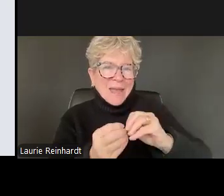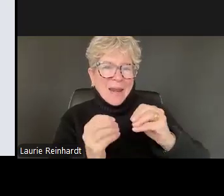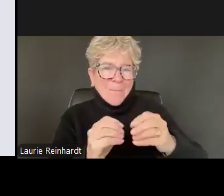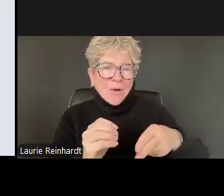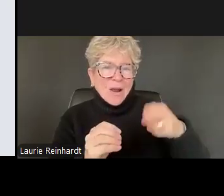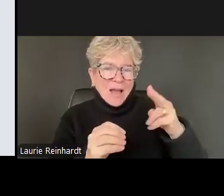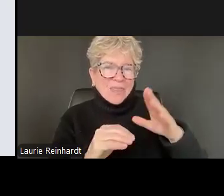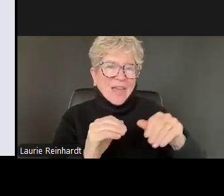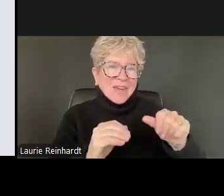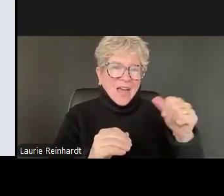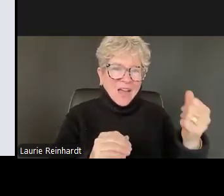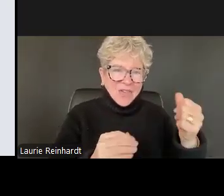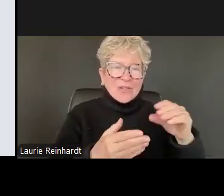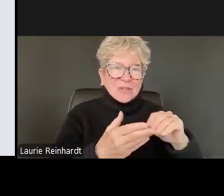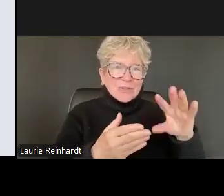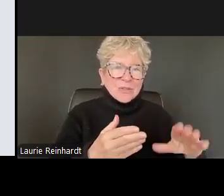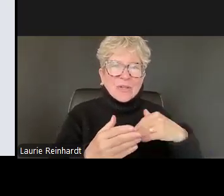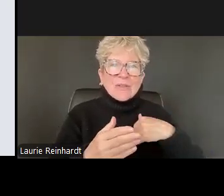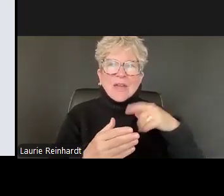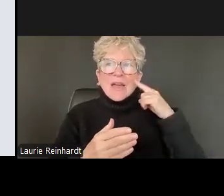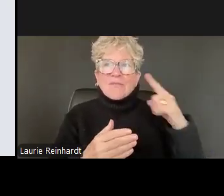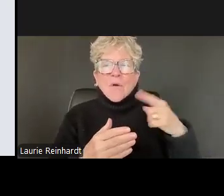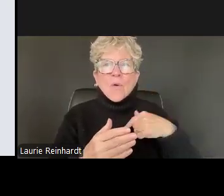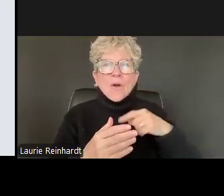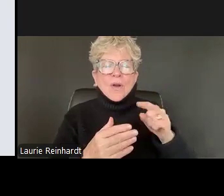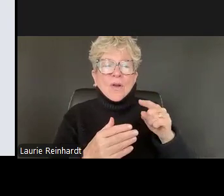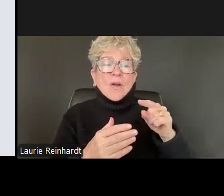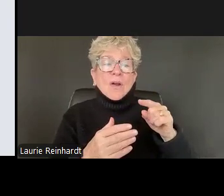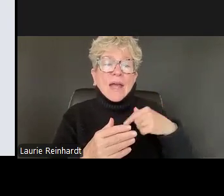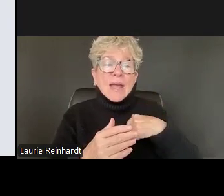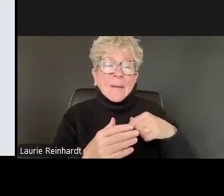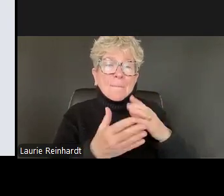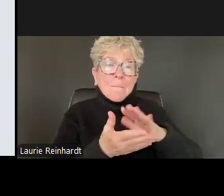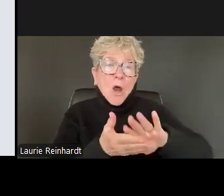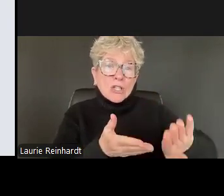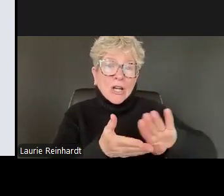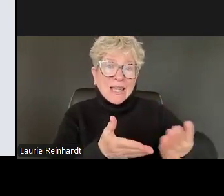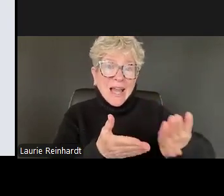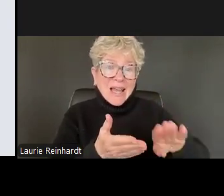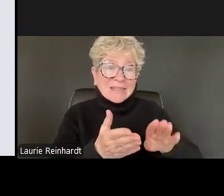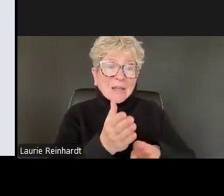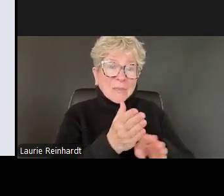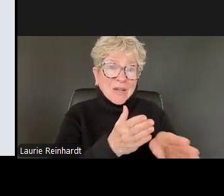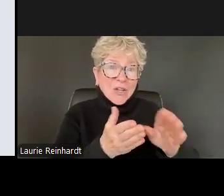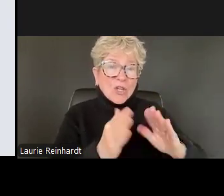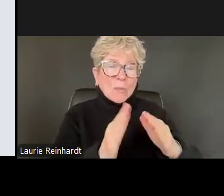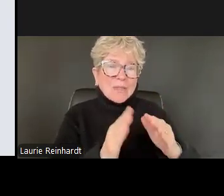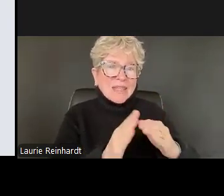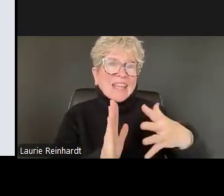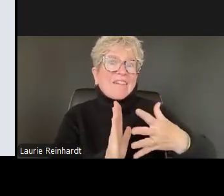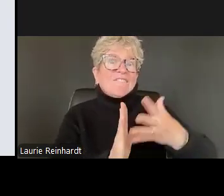my marginalized and migrant communities, it's 5 times more. So, muchas gracias a los